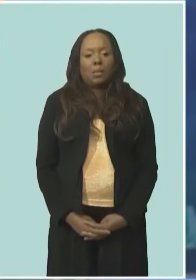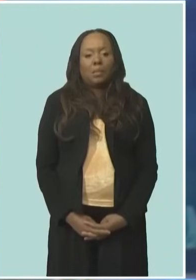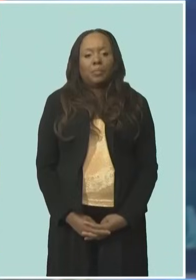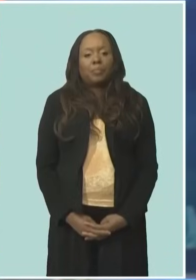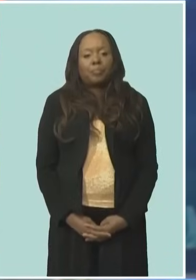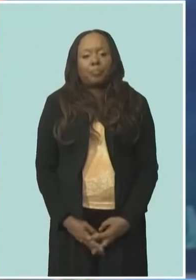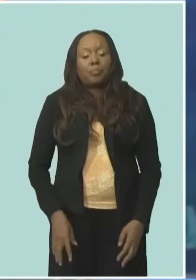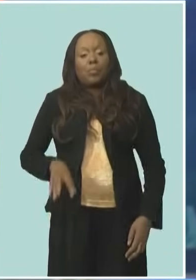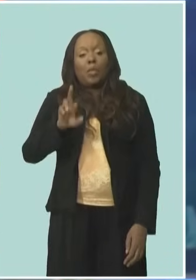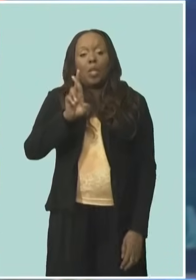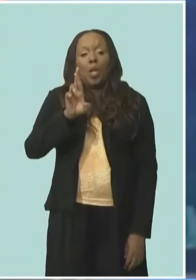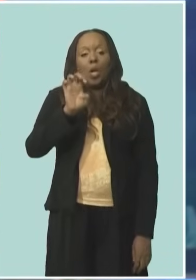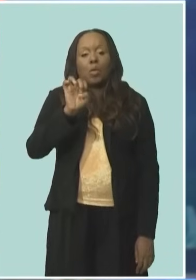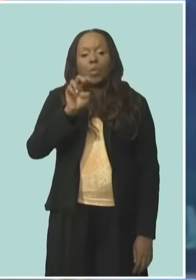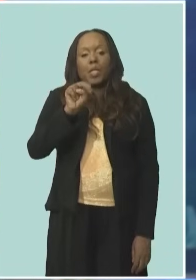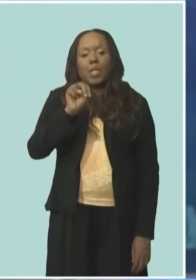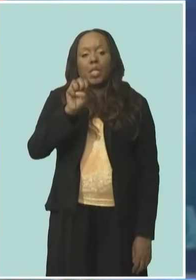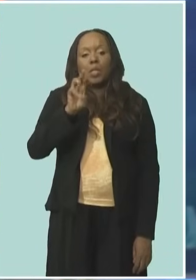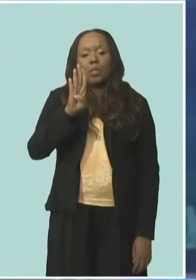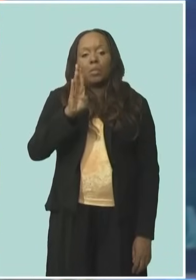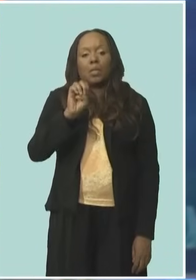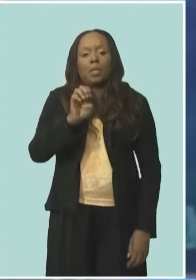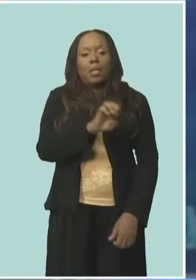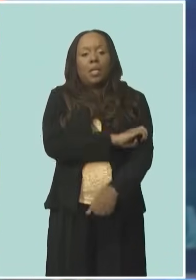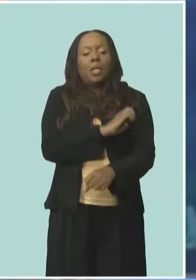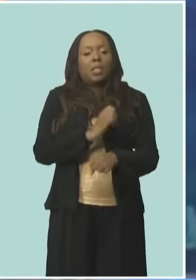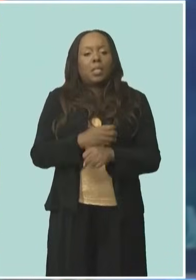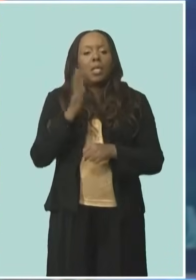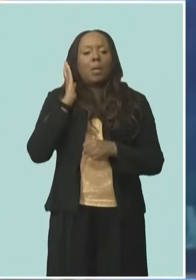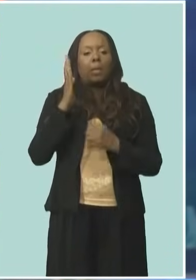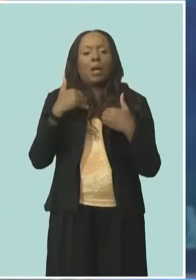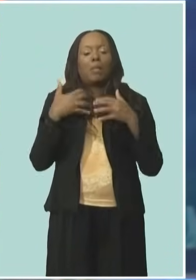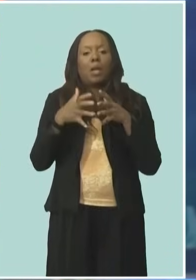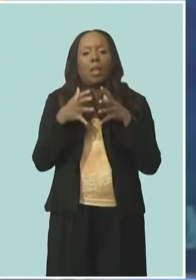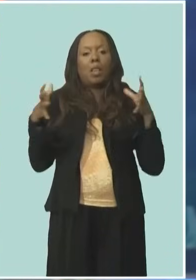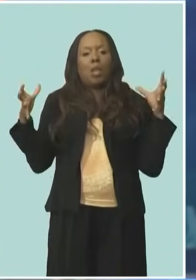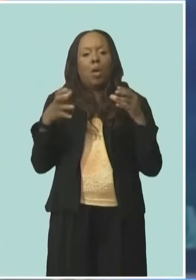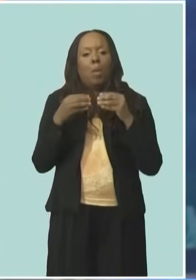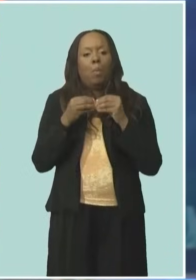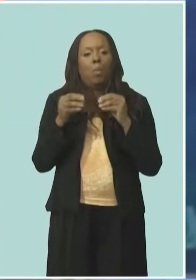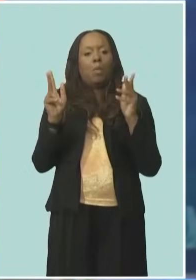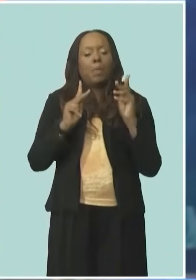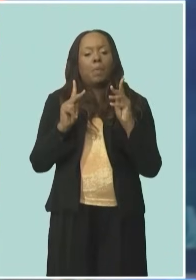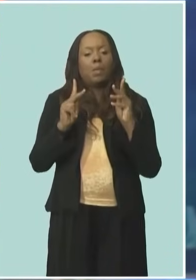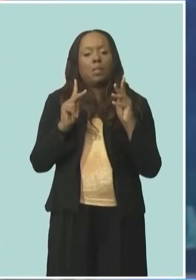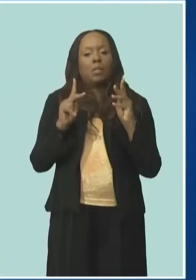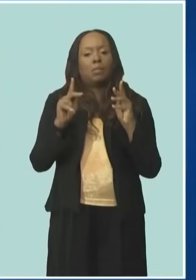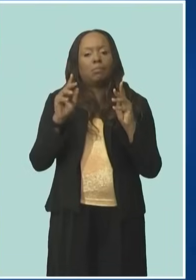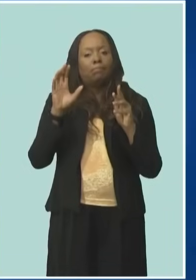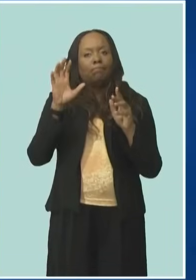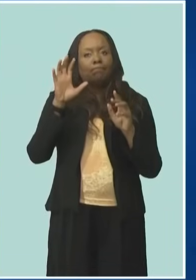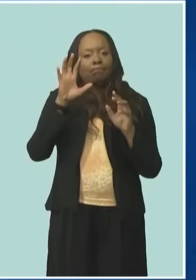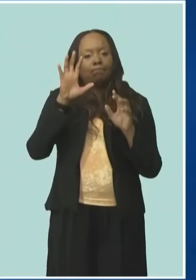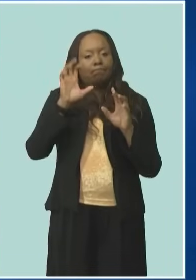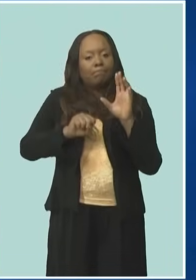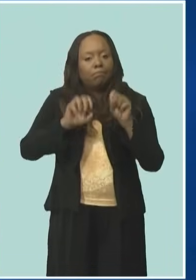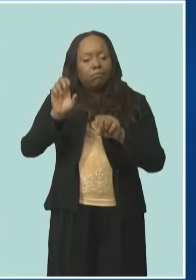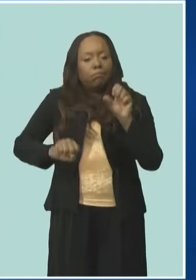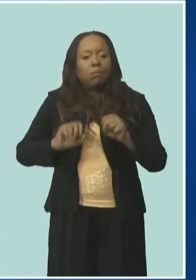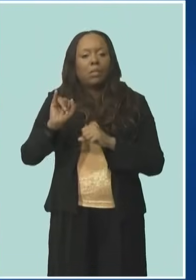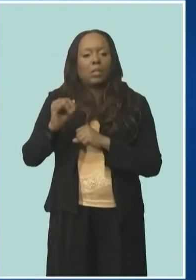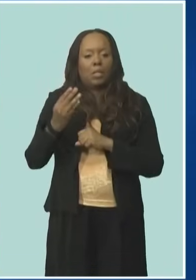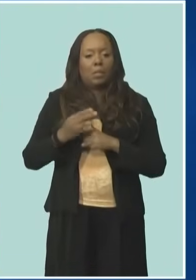A groundswell of jobs is coming in the renewable energy sector in Barbados. The revelation from Minister of Energy and Business, Senator